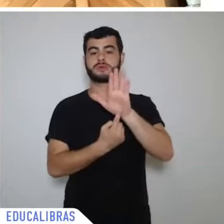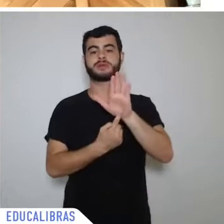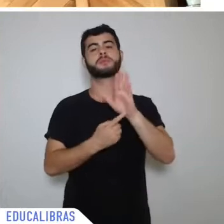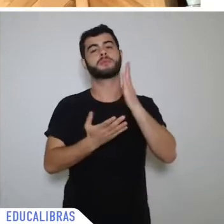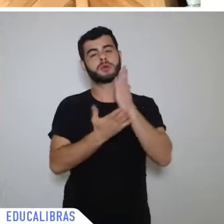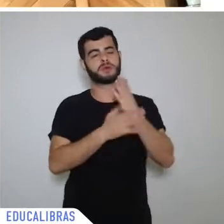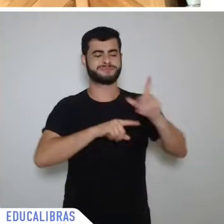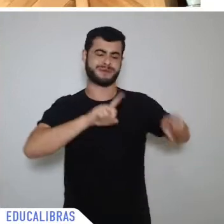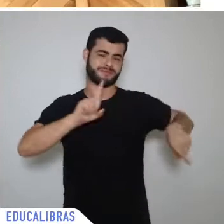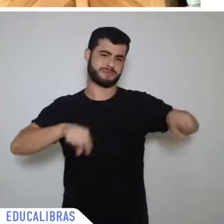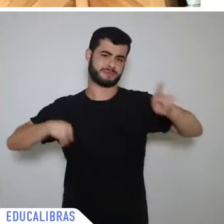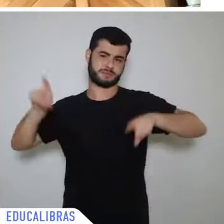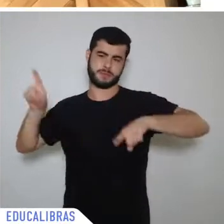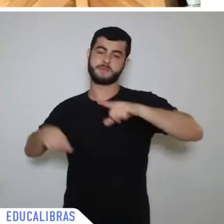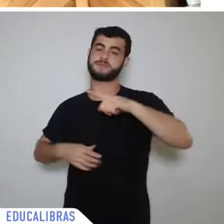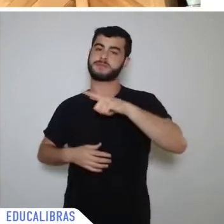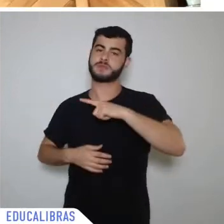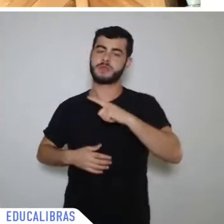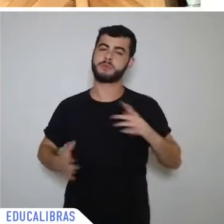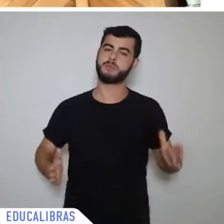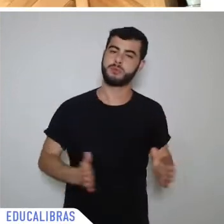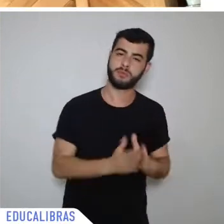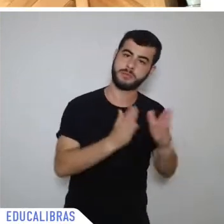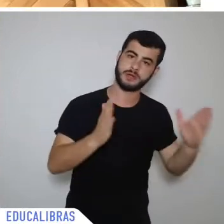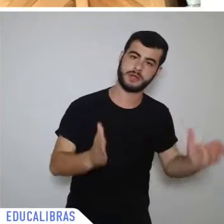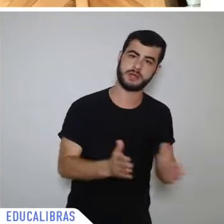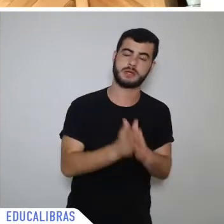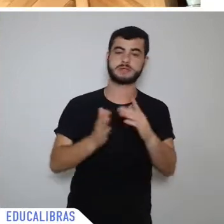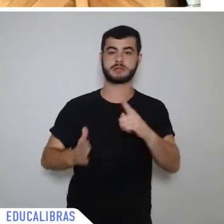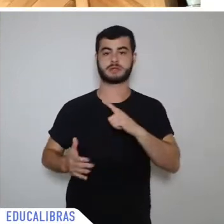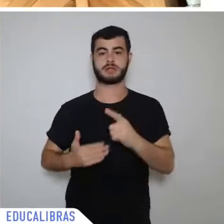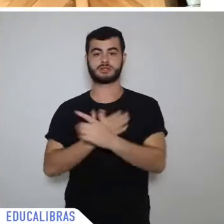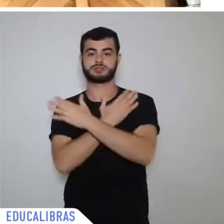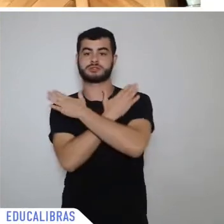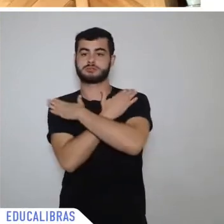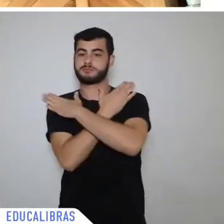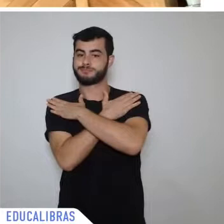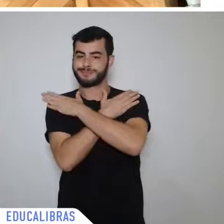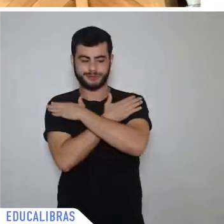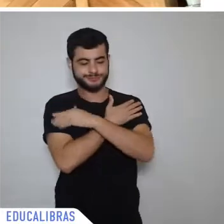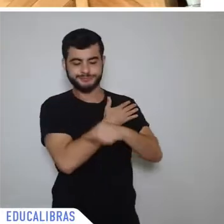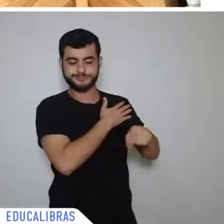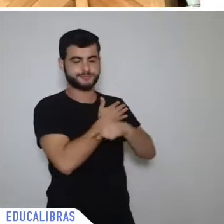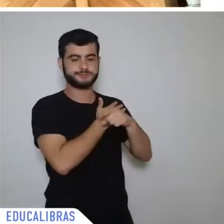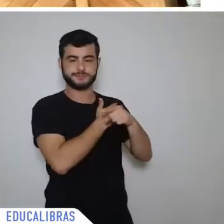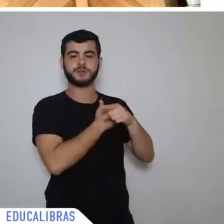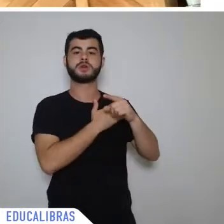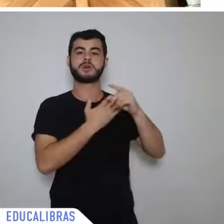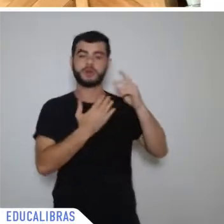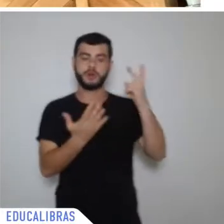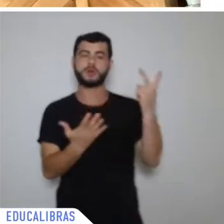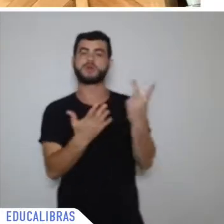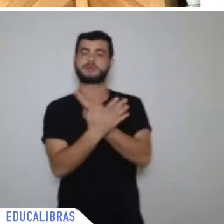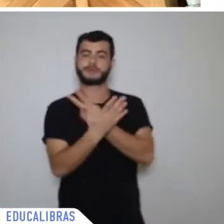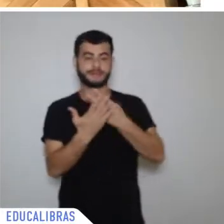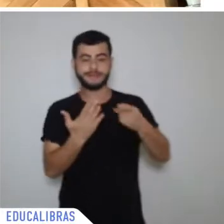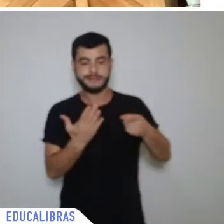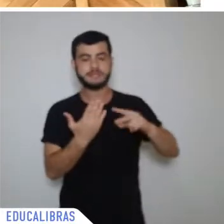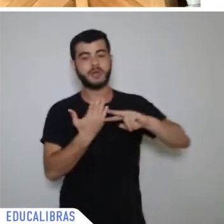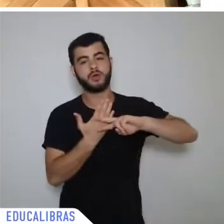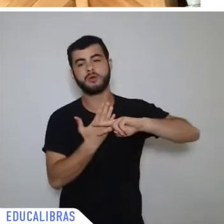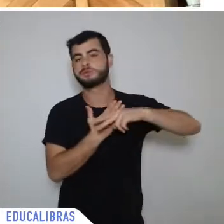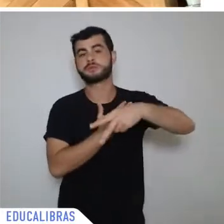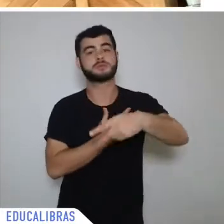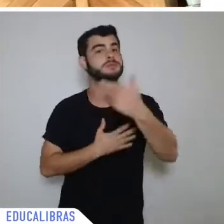As the variations of poverty levels are predictors of the floating of access